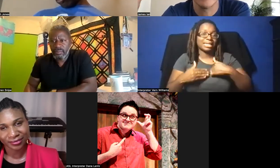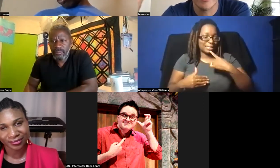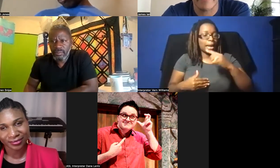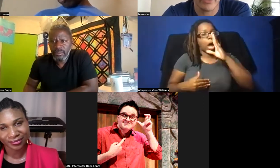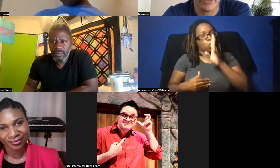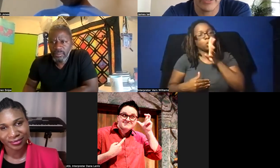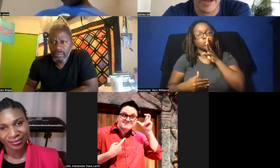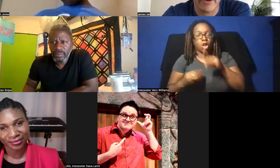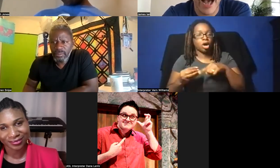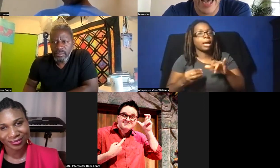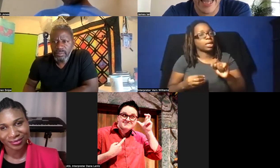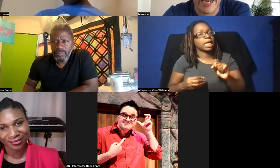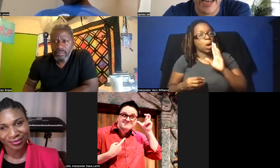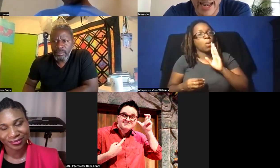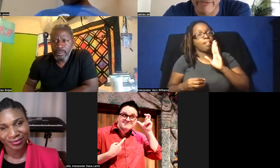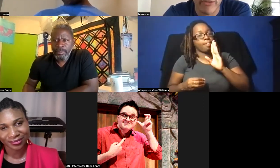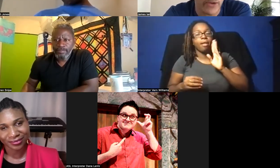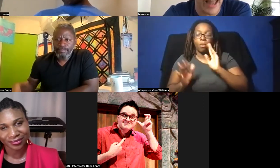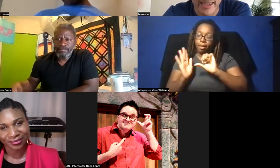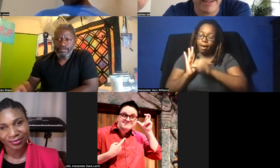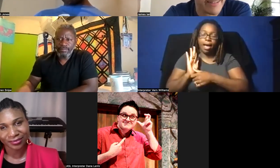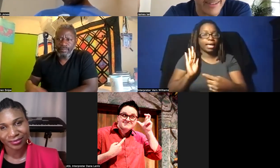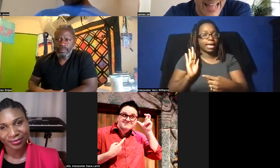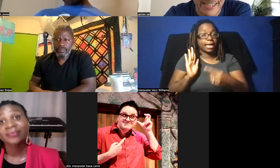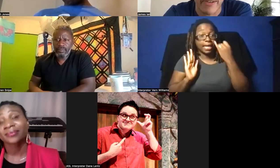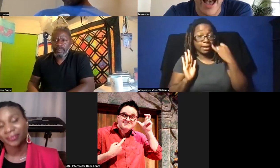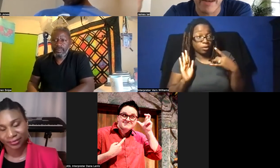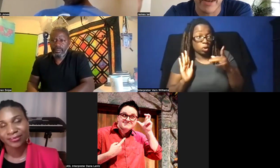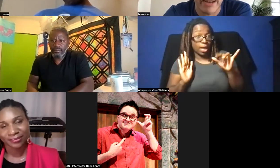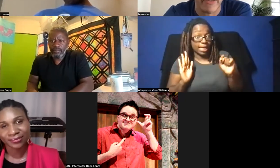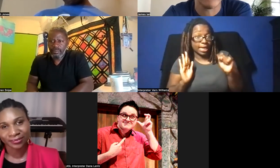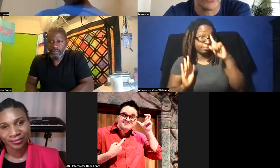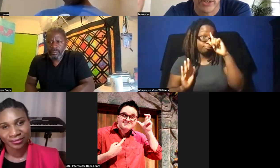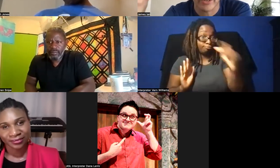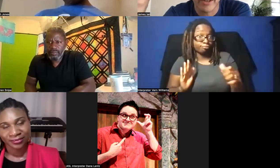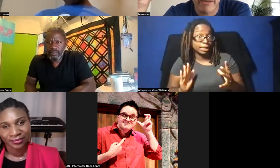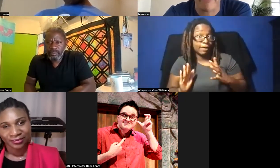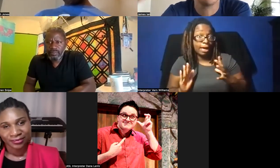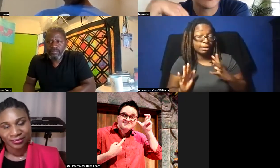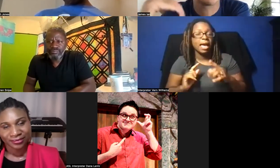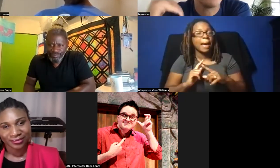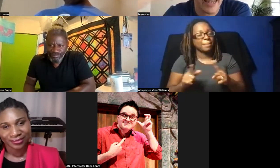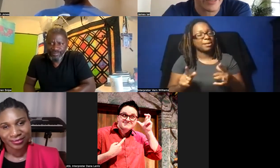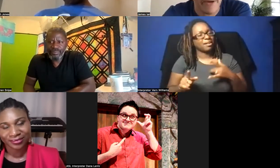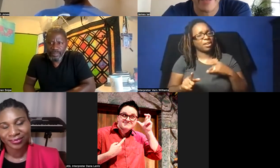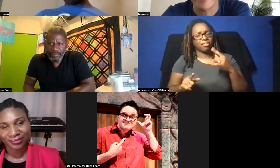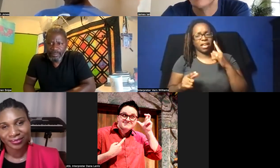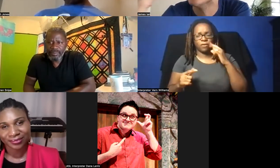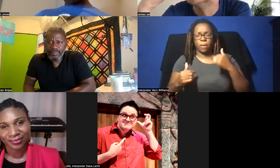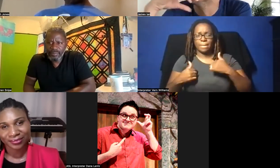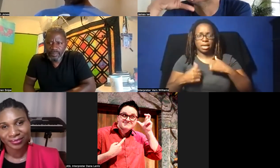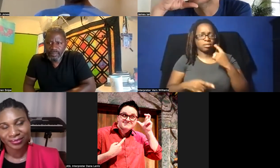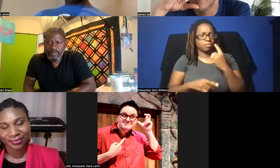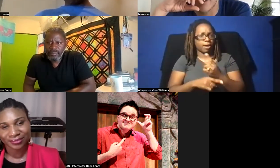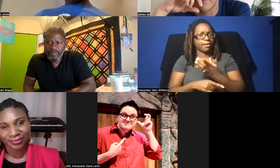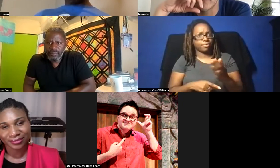this. I'm gonna highlight it. And if you don't like it, that's fine. But it felt just very much for me like the right thing to